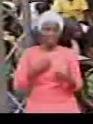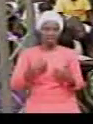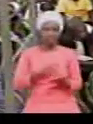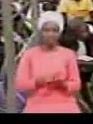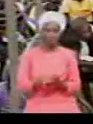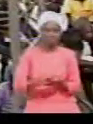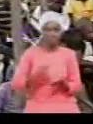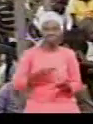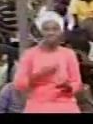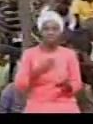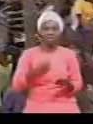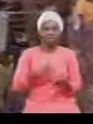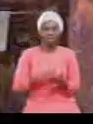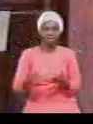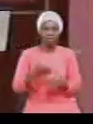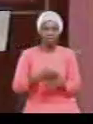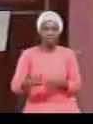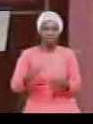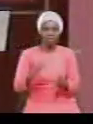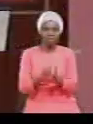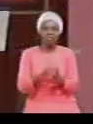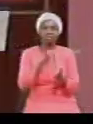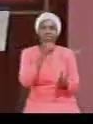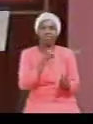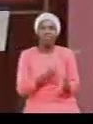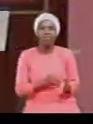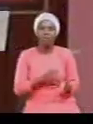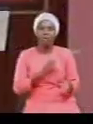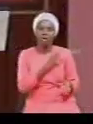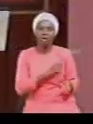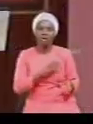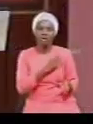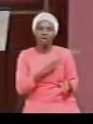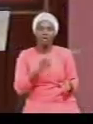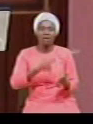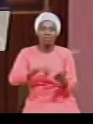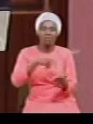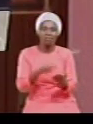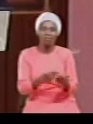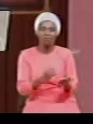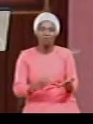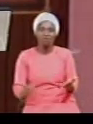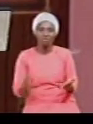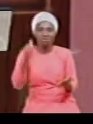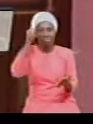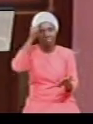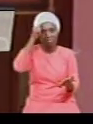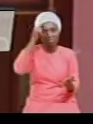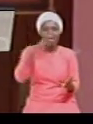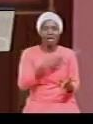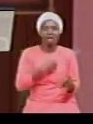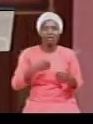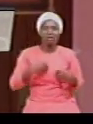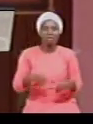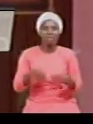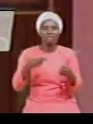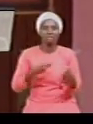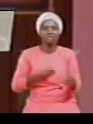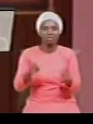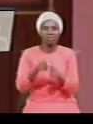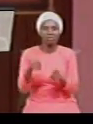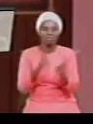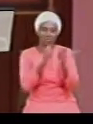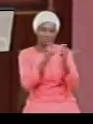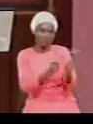taken away that old character of fallen Adam, and has given us as a gift